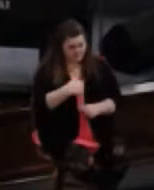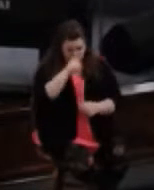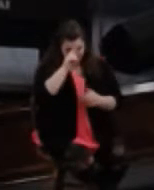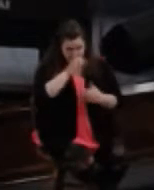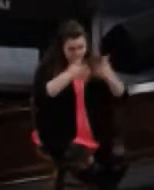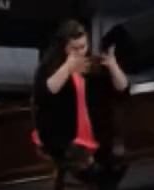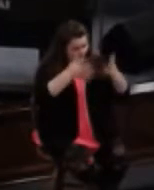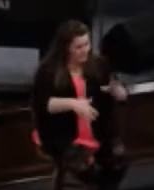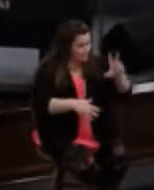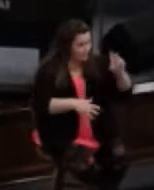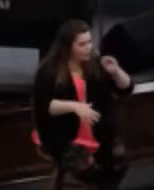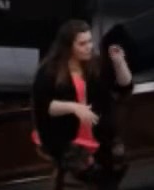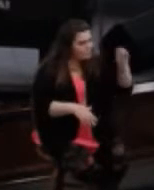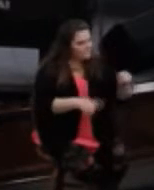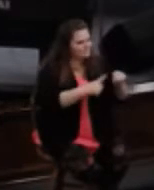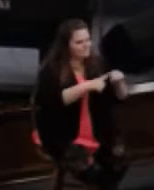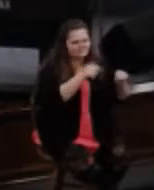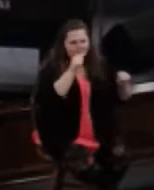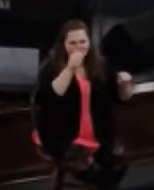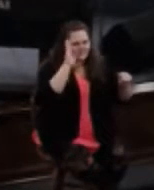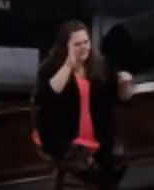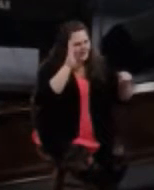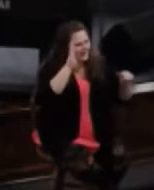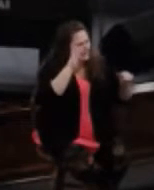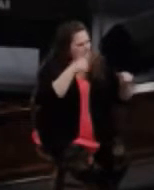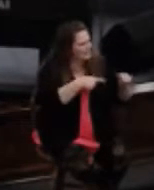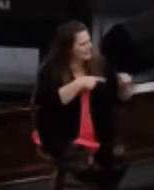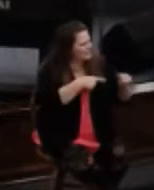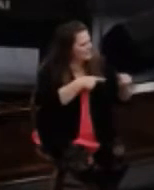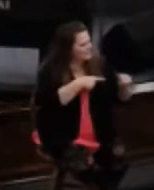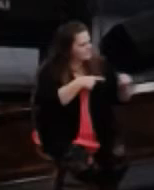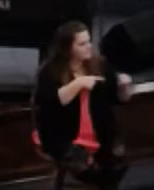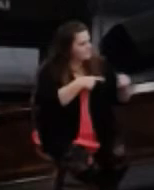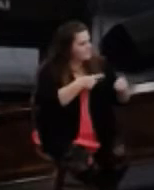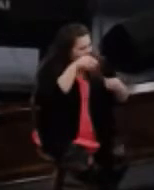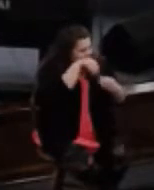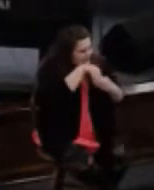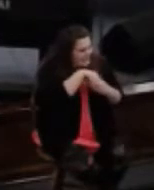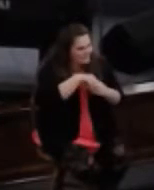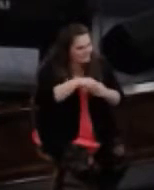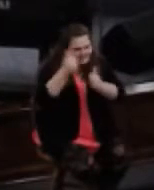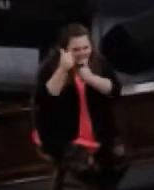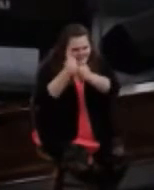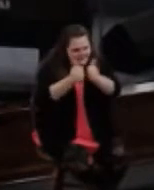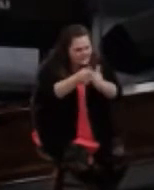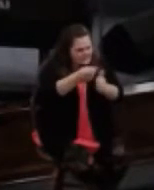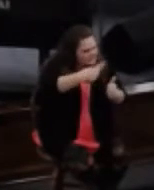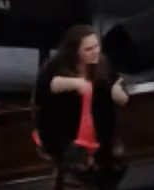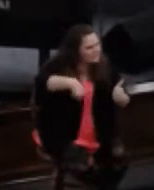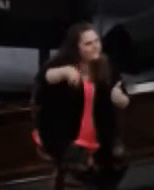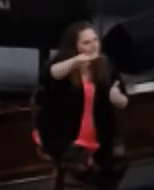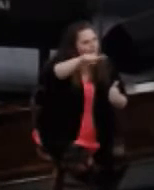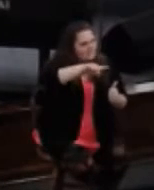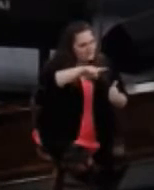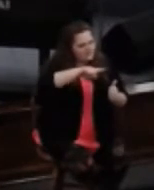remaining 30% aren't paying much attention. But inside each one of us, there